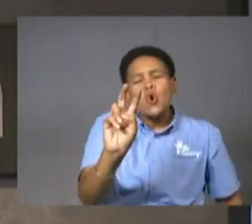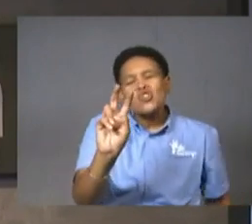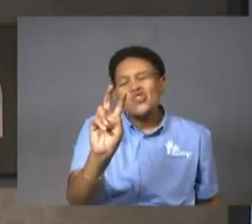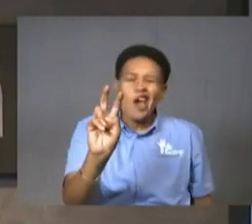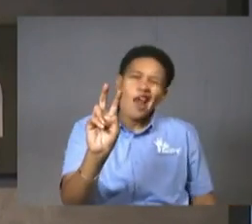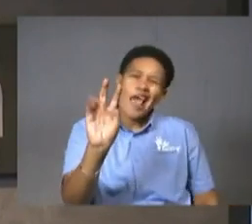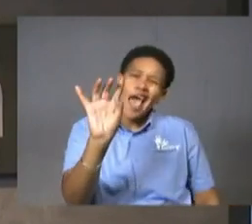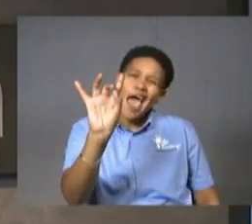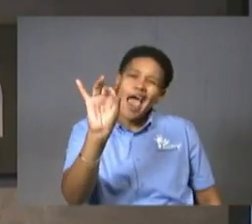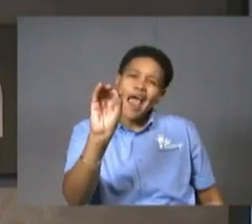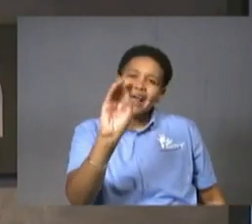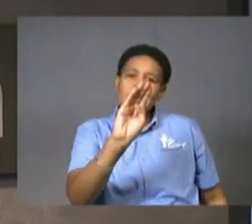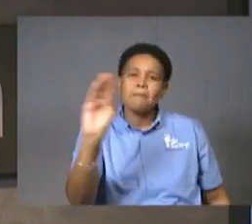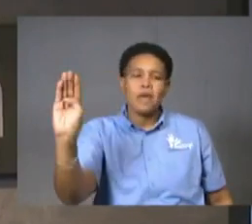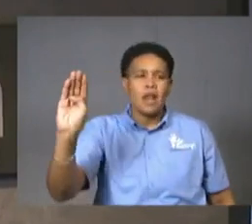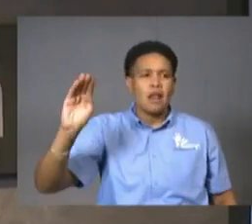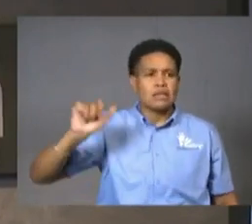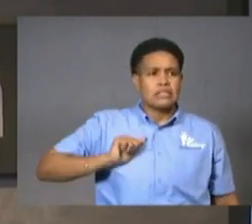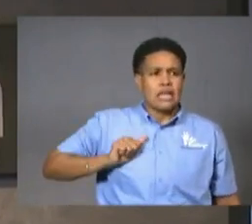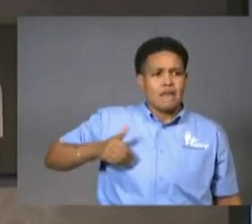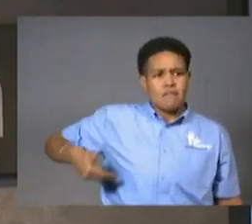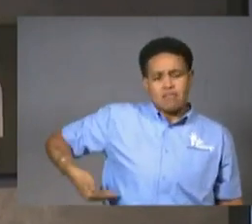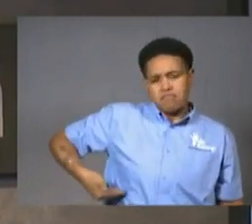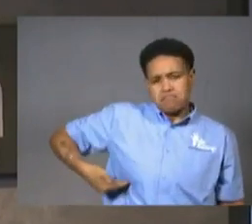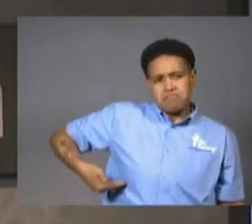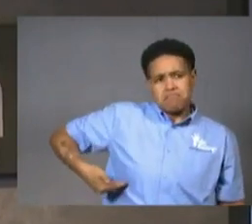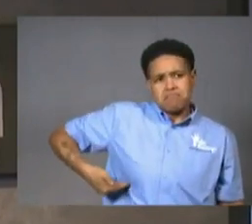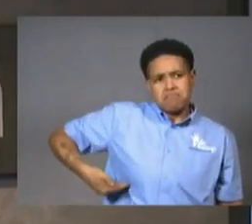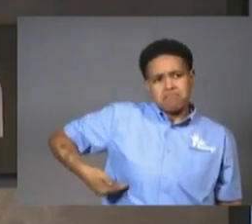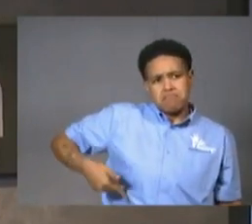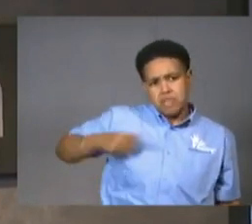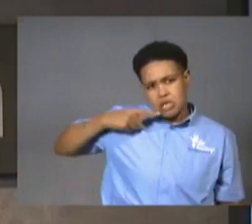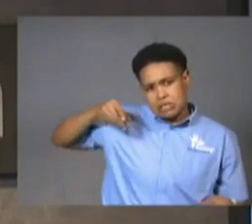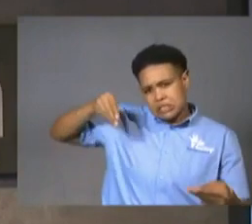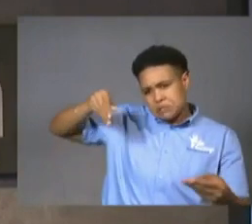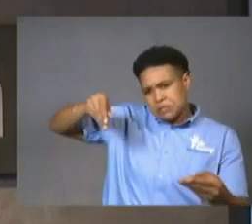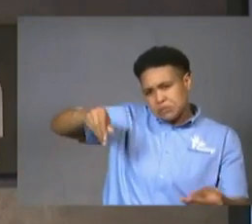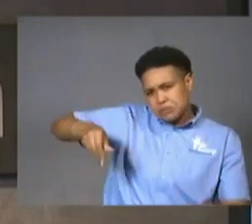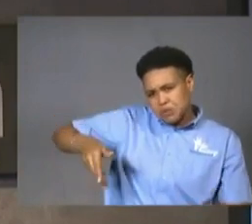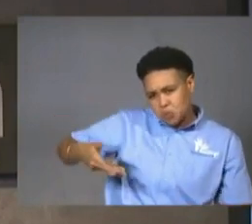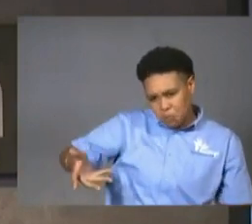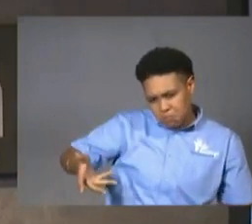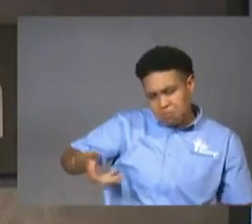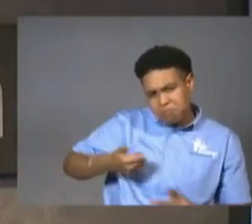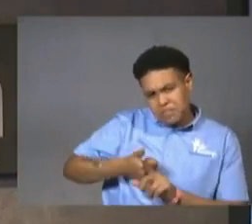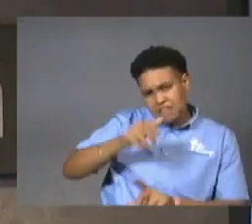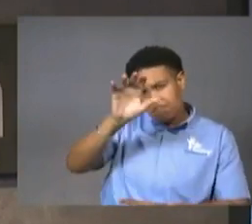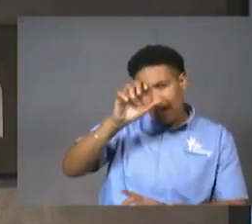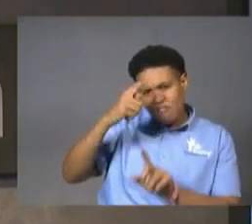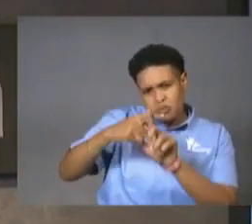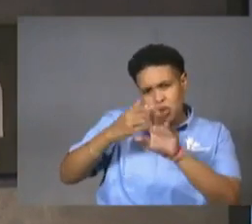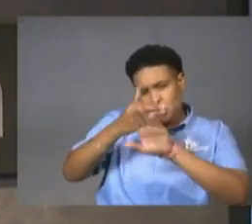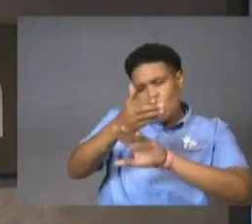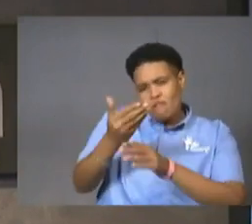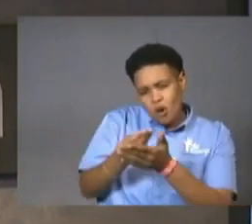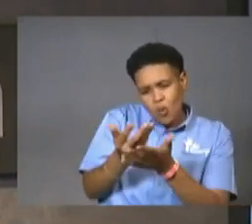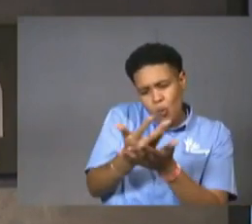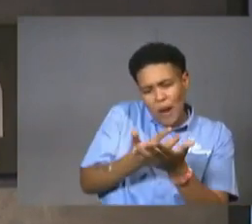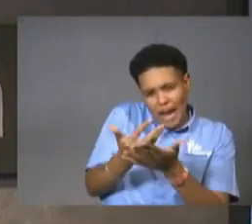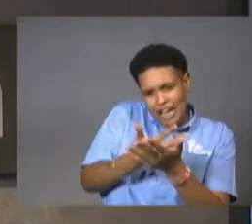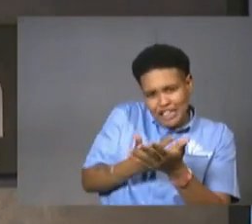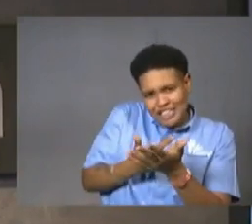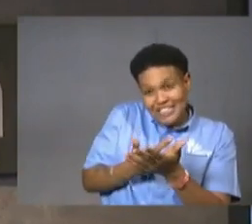280 billion is discretionary spending. 500 plus is wages, salaries,